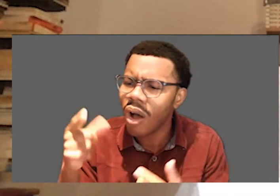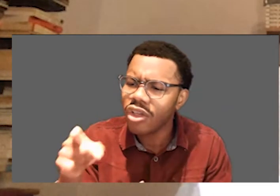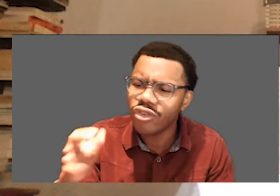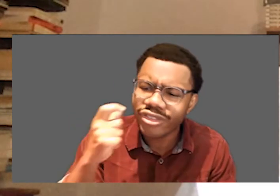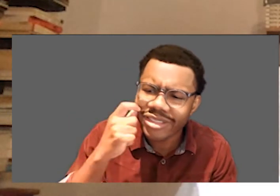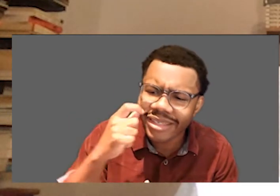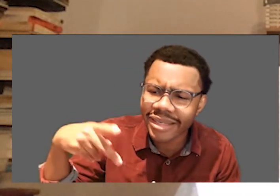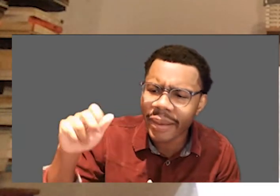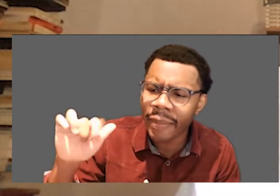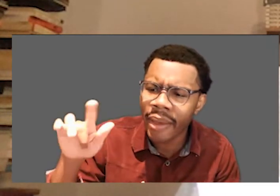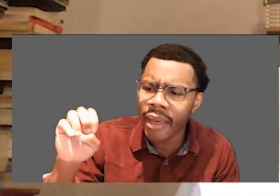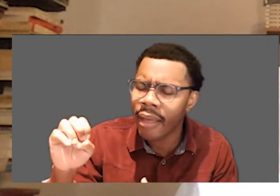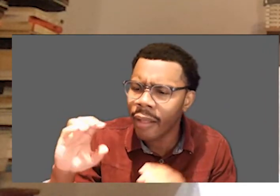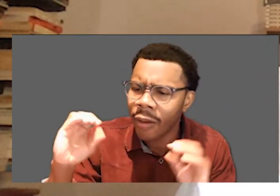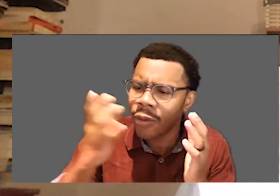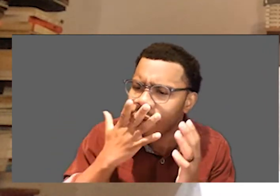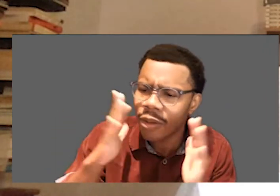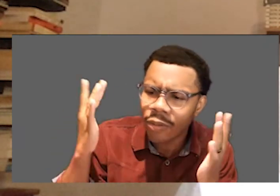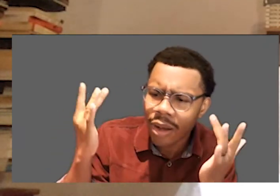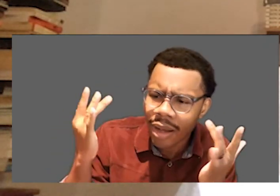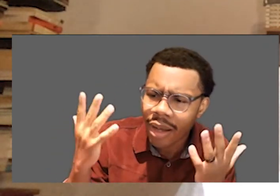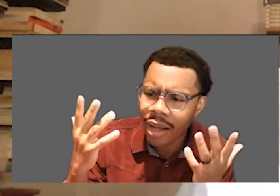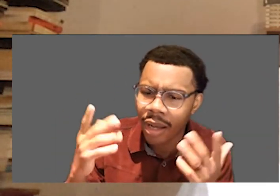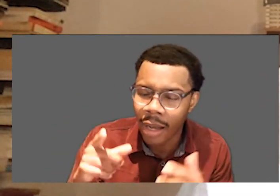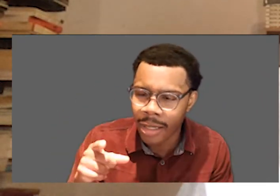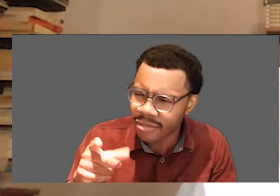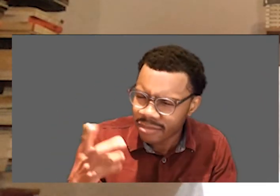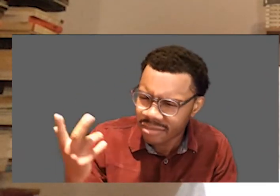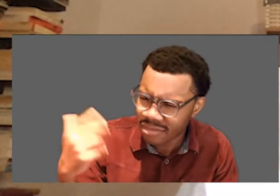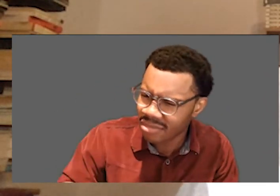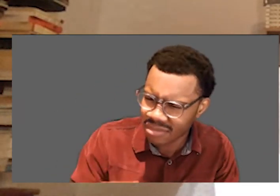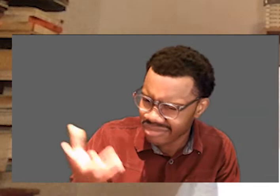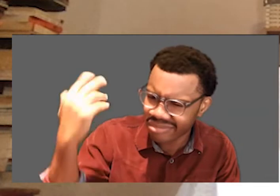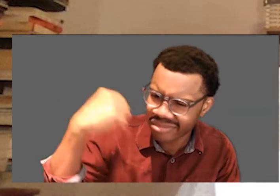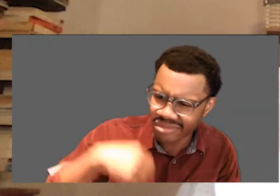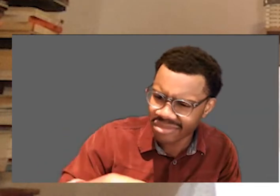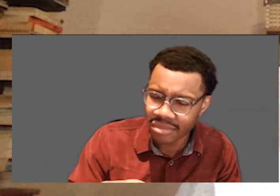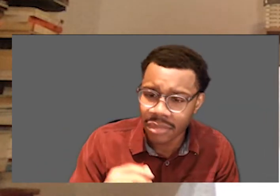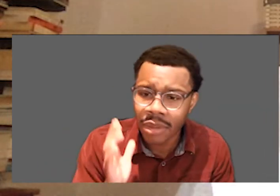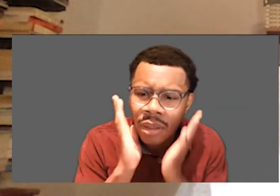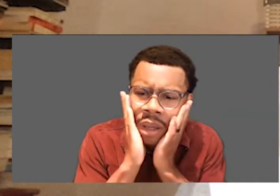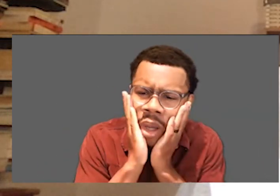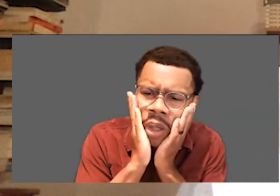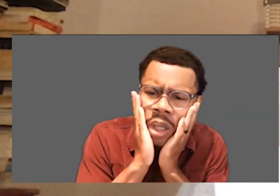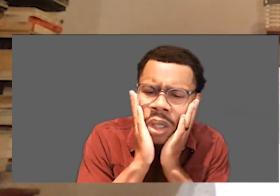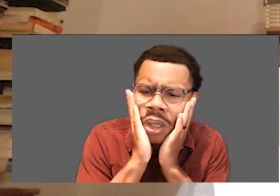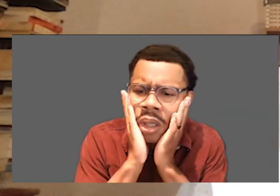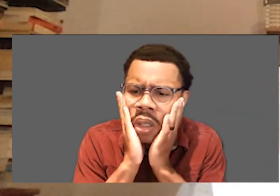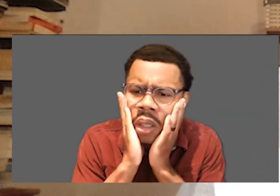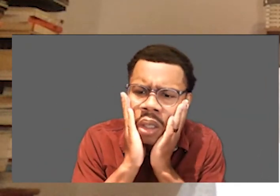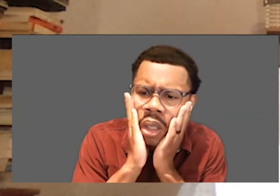like it wanted me expelled from my standing there looking at it. My hands on my cheeks looked incurious